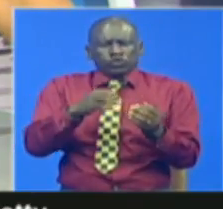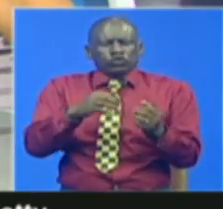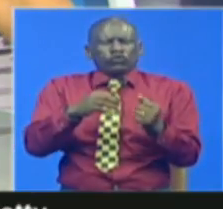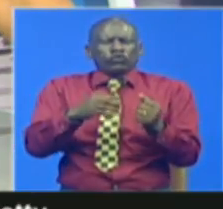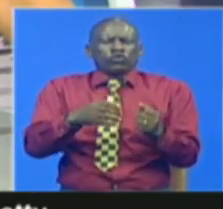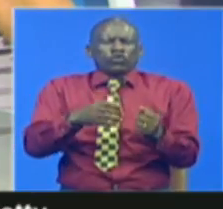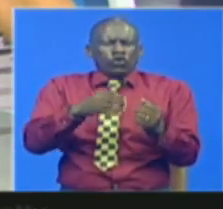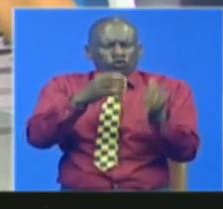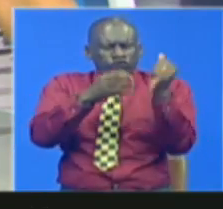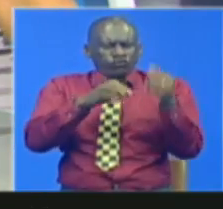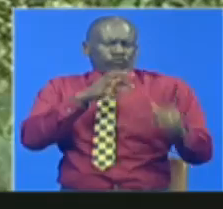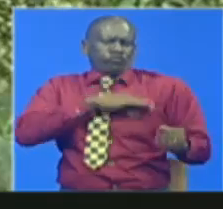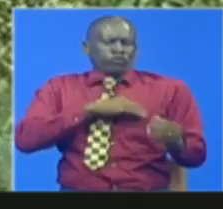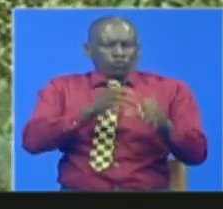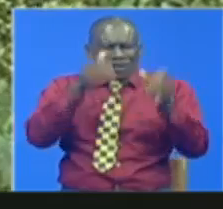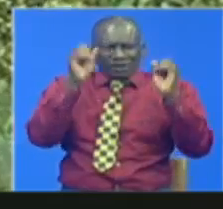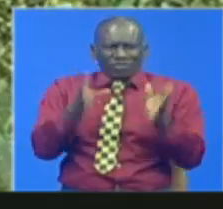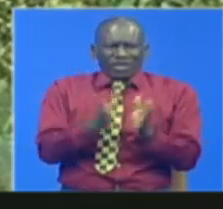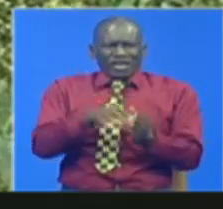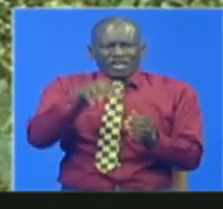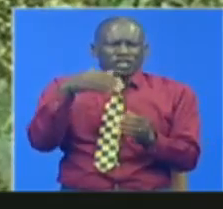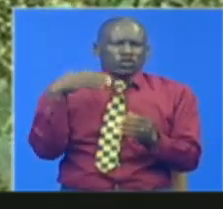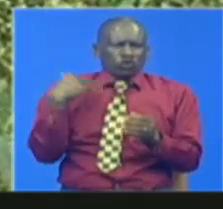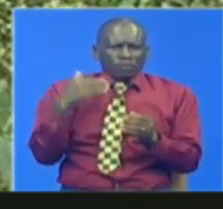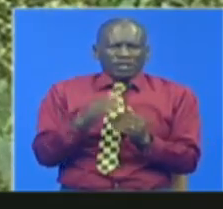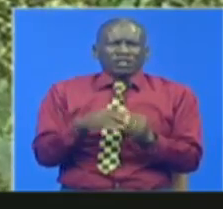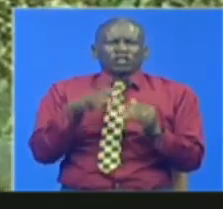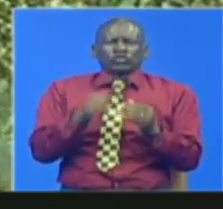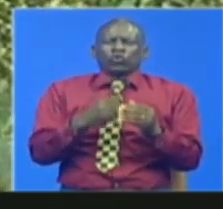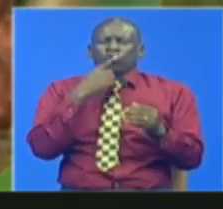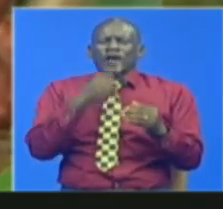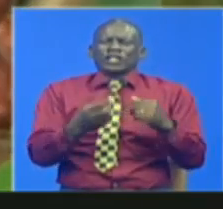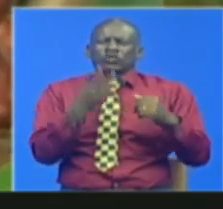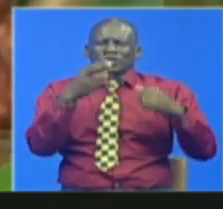risks, including theft. Now, from a high of